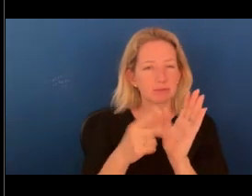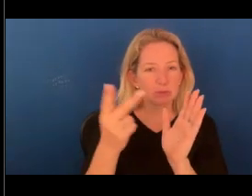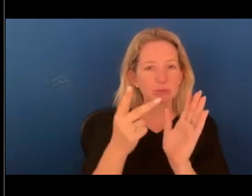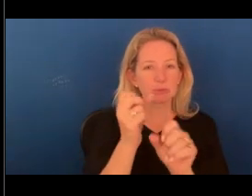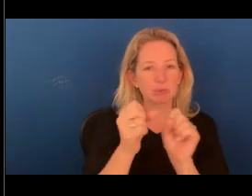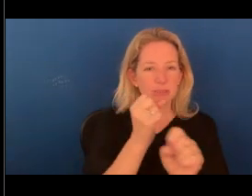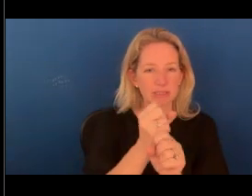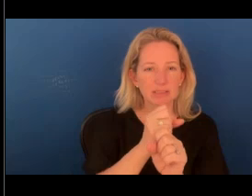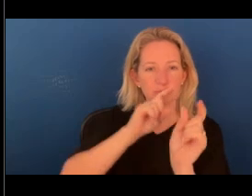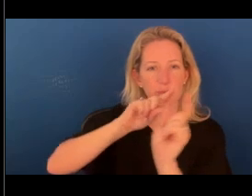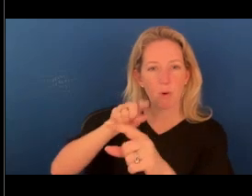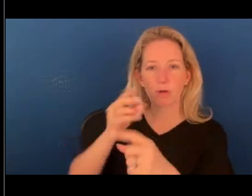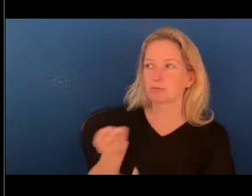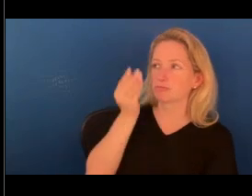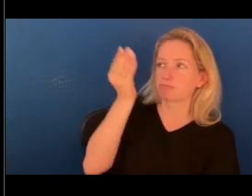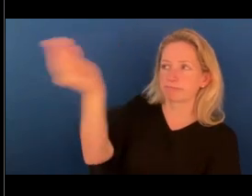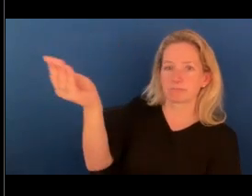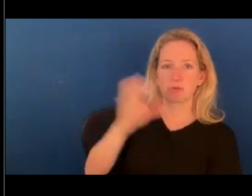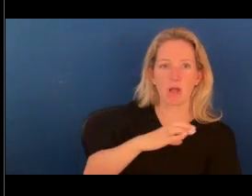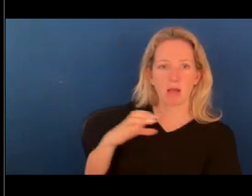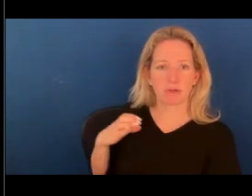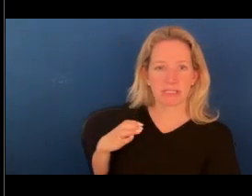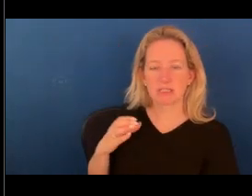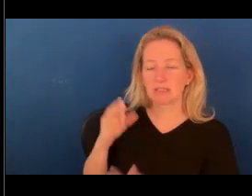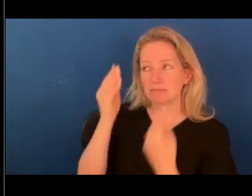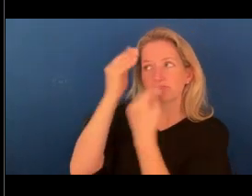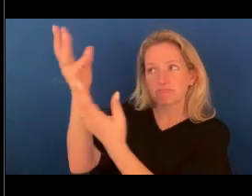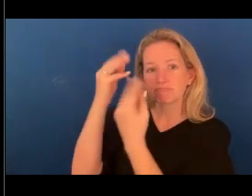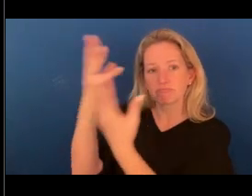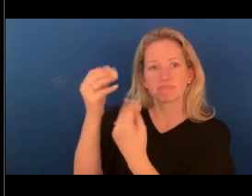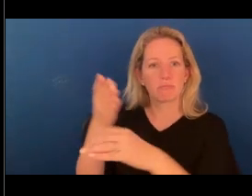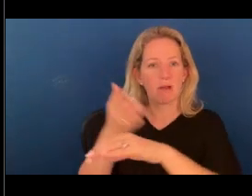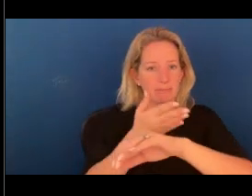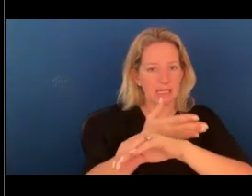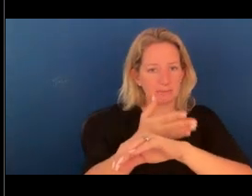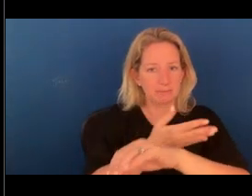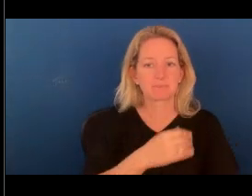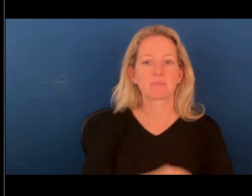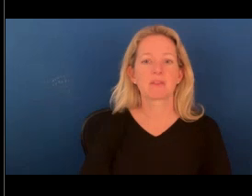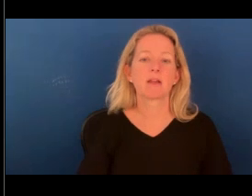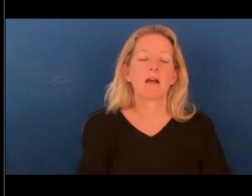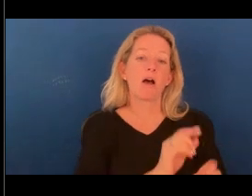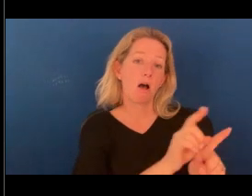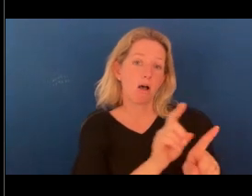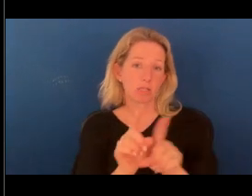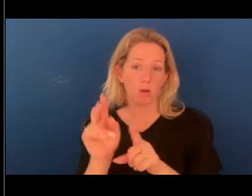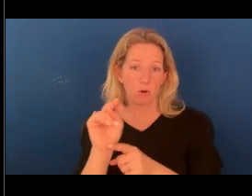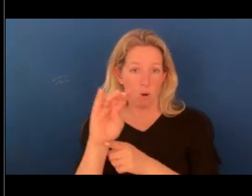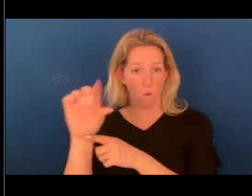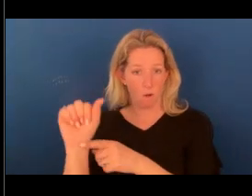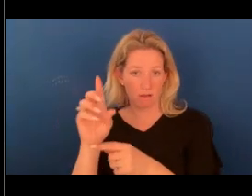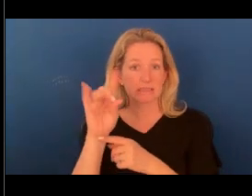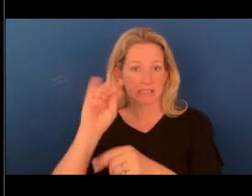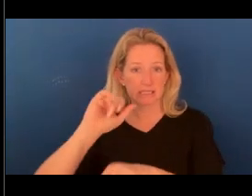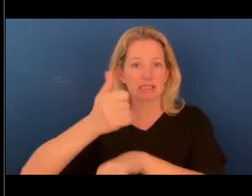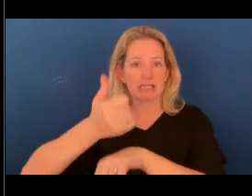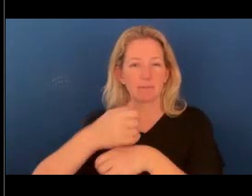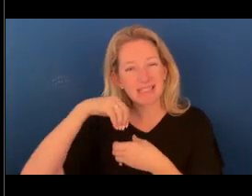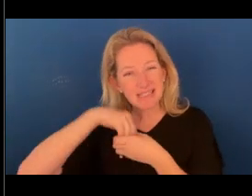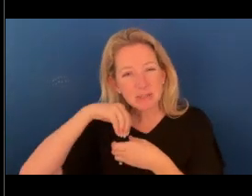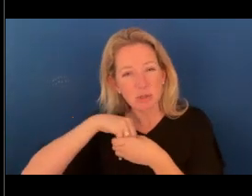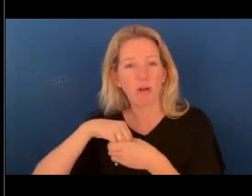And then giving an increasing amount of activities around NOAA, we've recently rekindled an internal NOAA Marine Debris